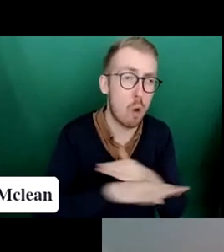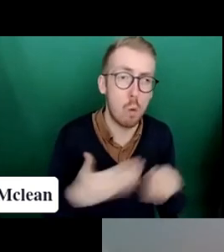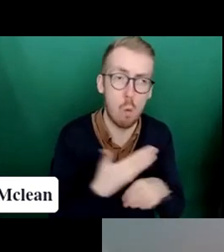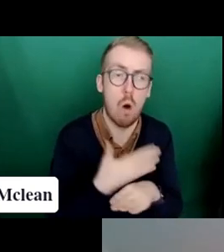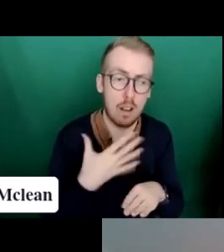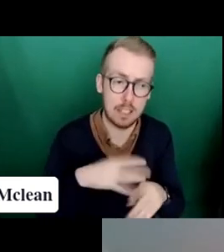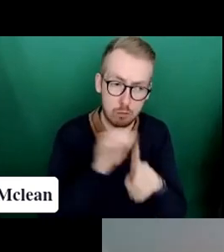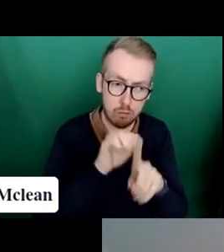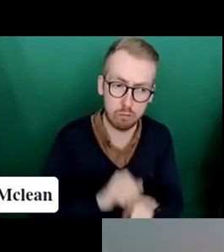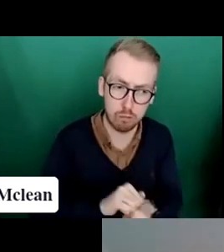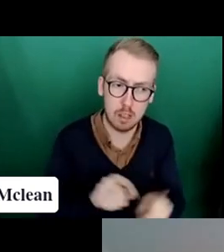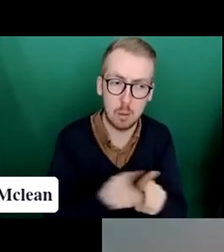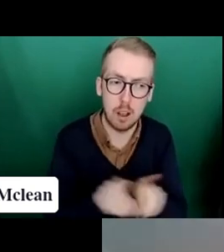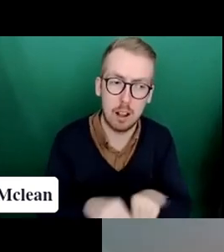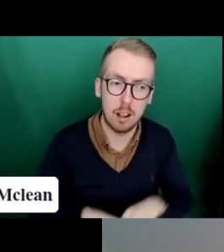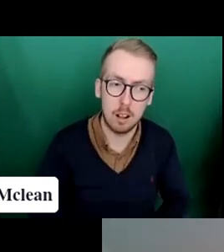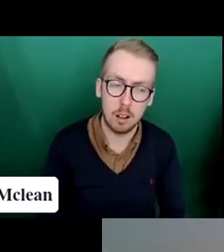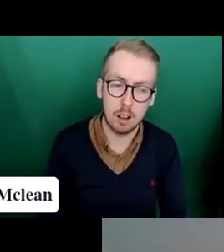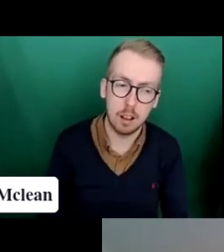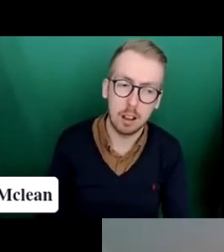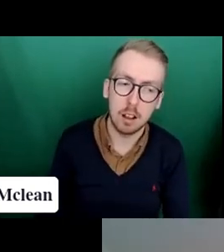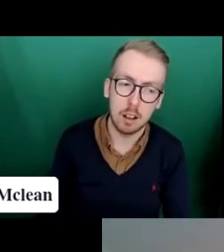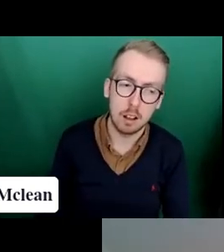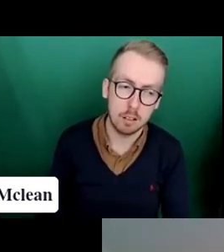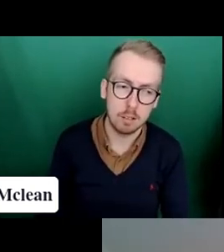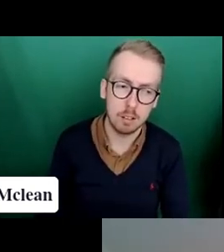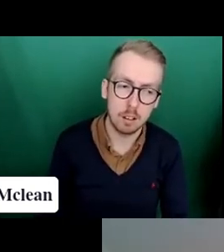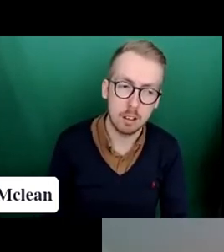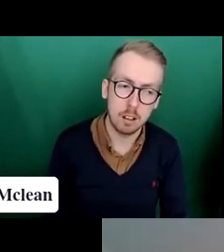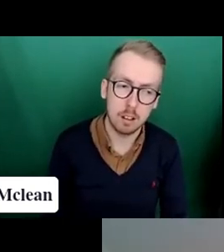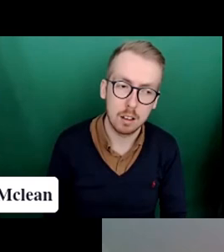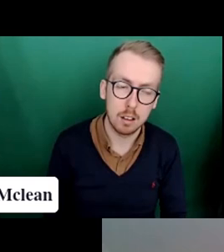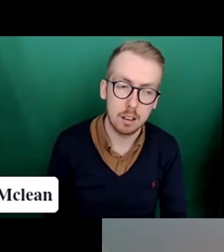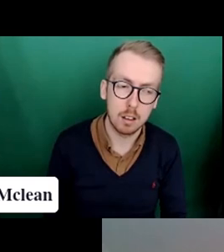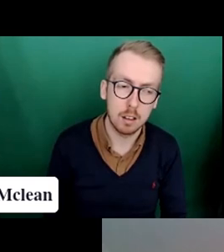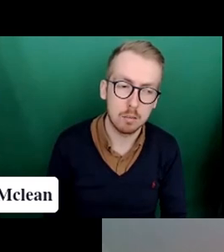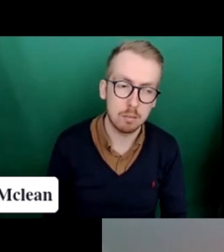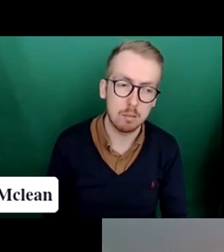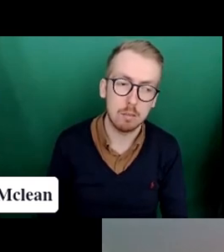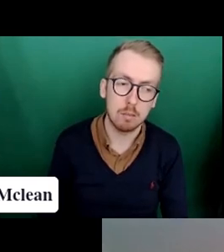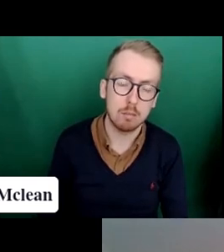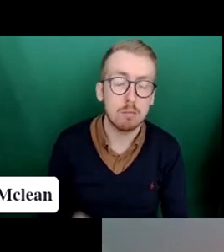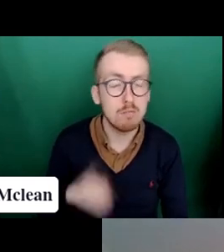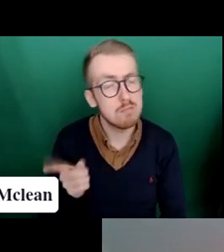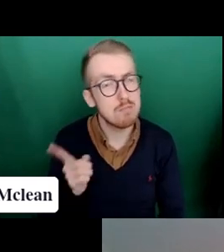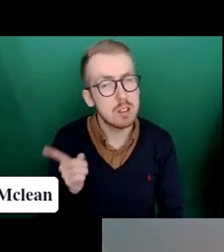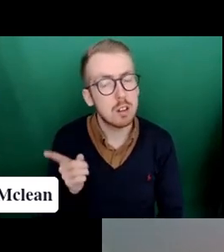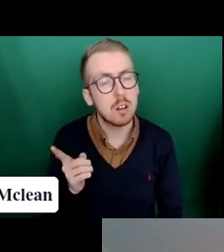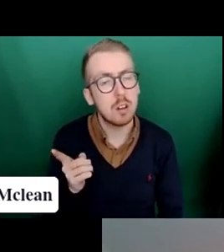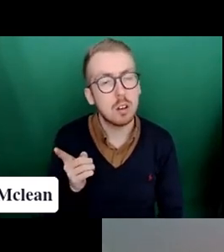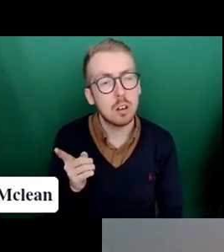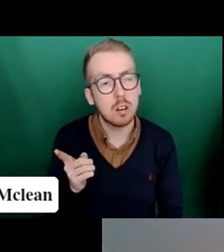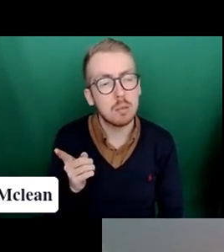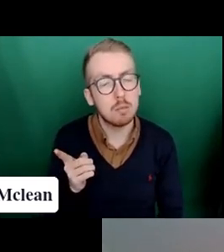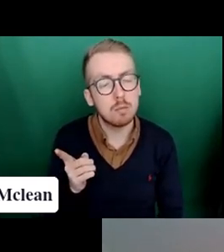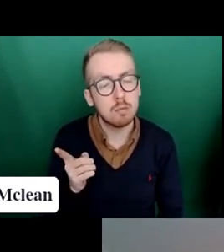respect. And have you some ideas about how you could affect that? I mean, you